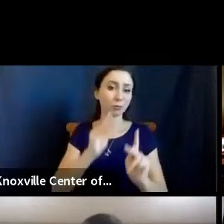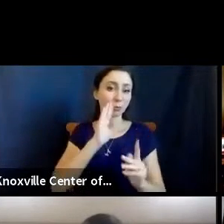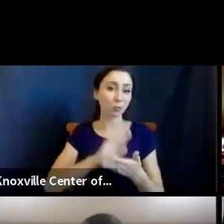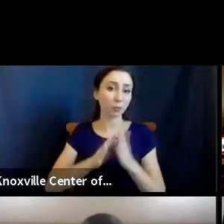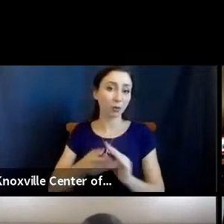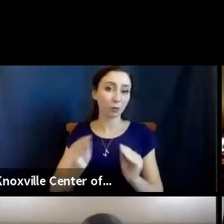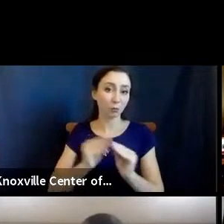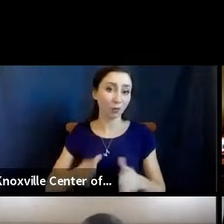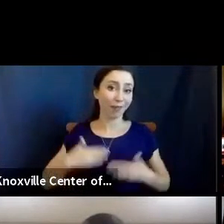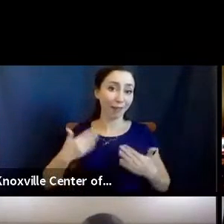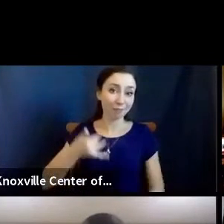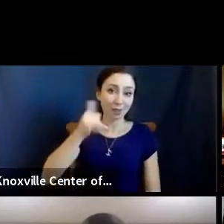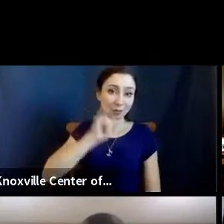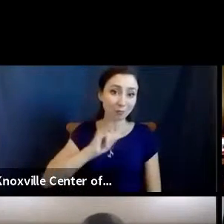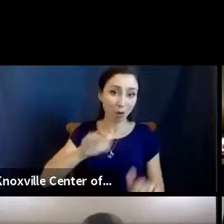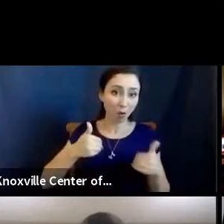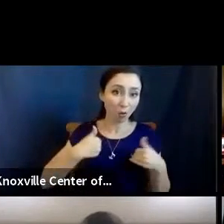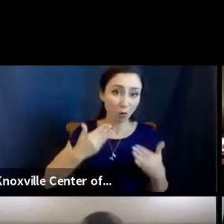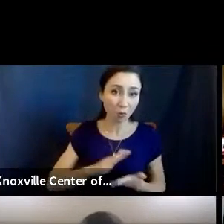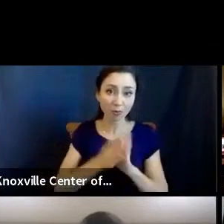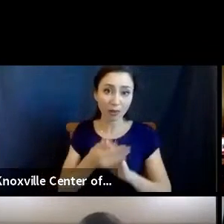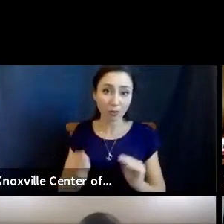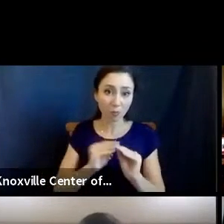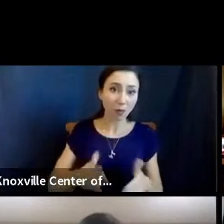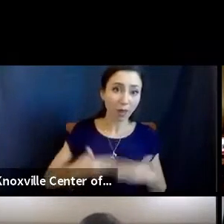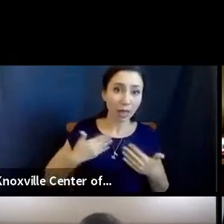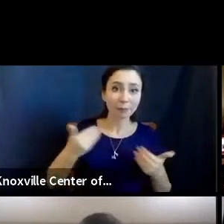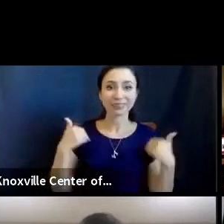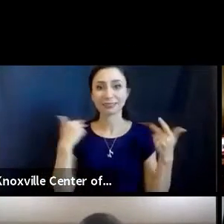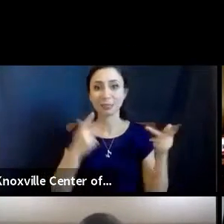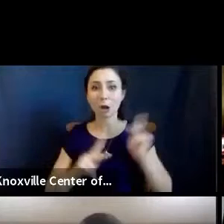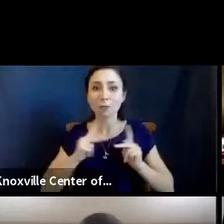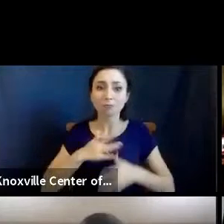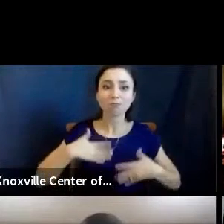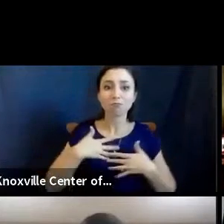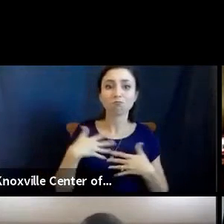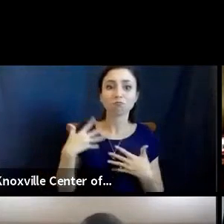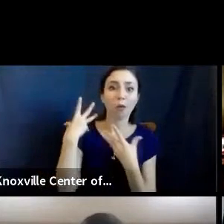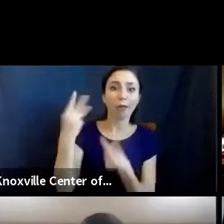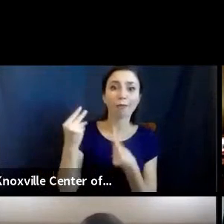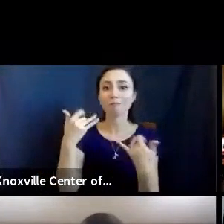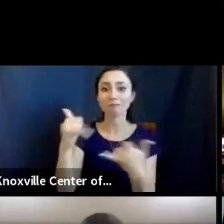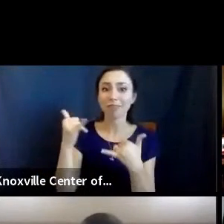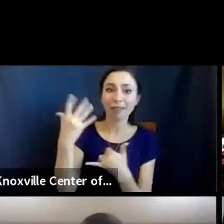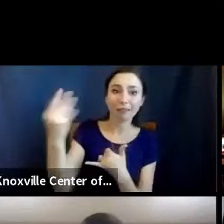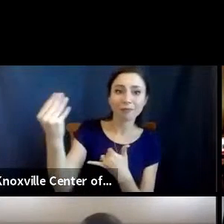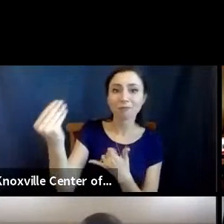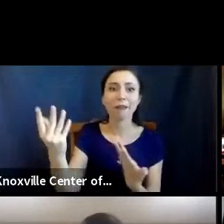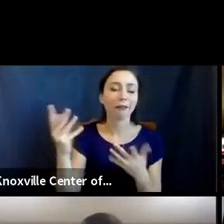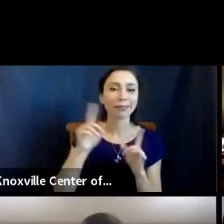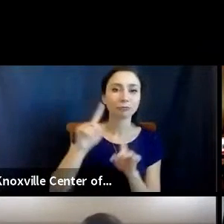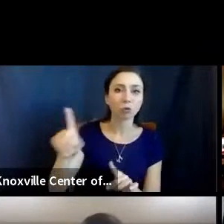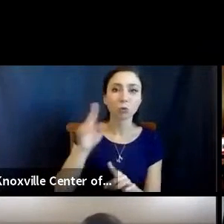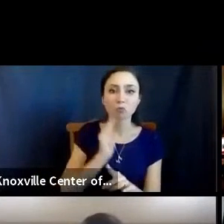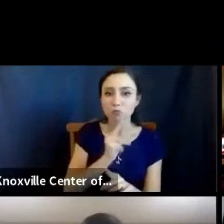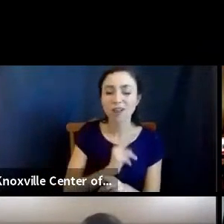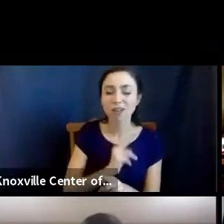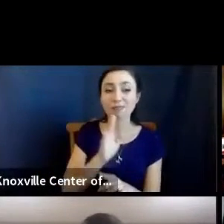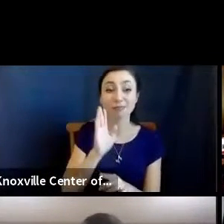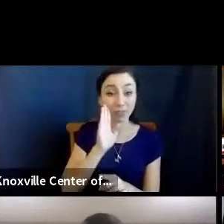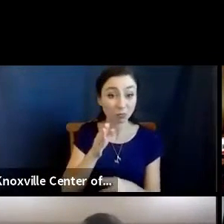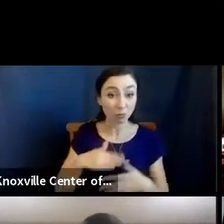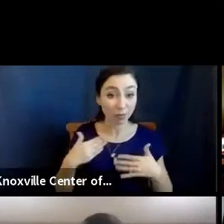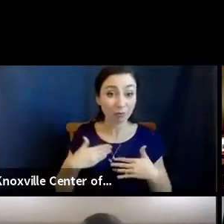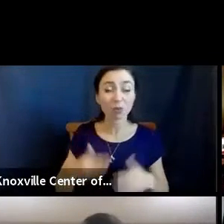will be happier. Young people and people who enjoy going out and staying out in those bars will be happier too. But we also know